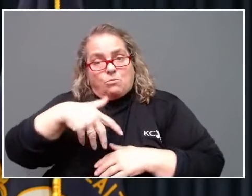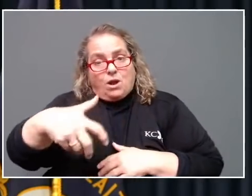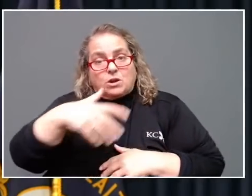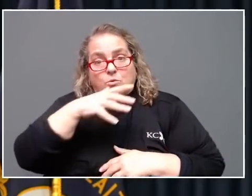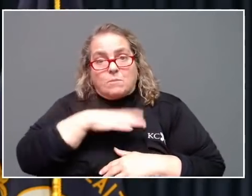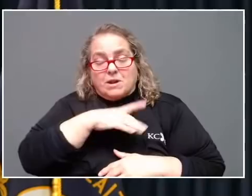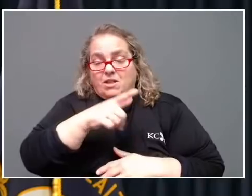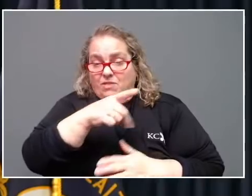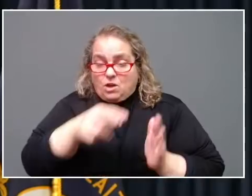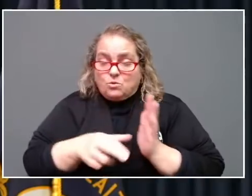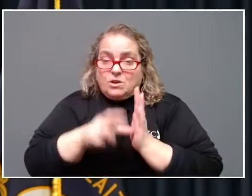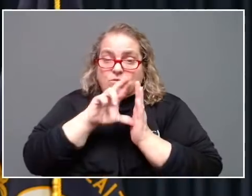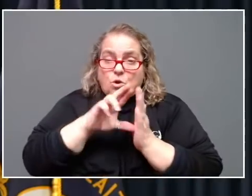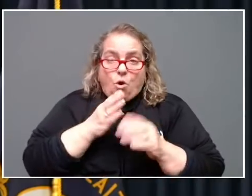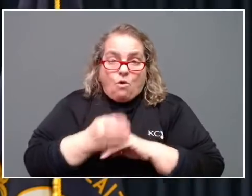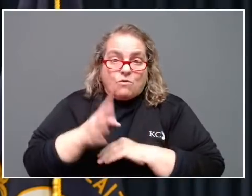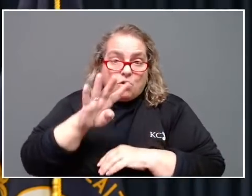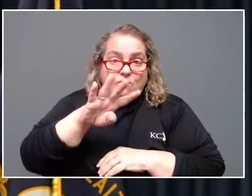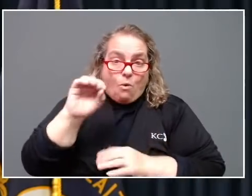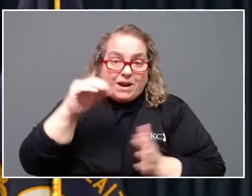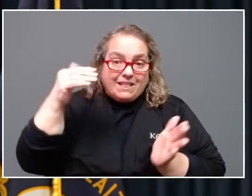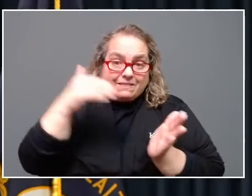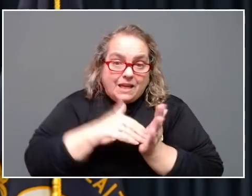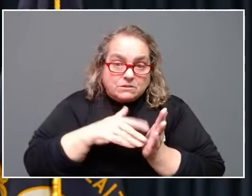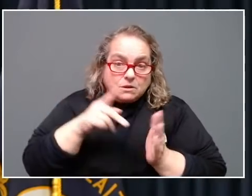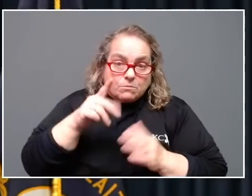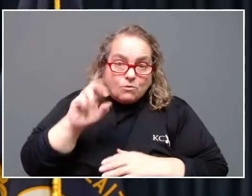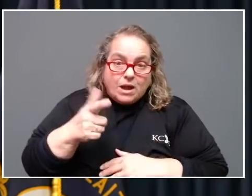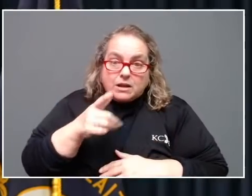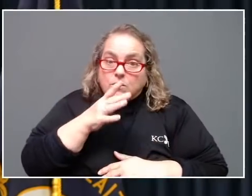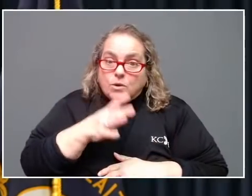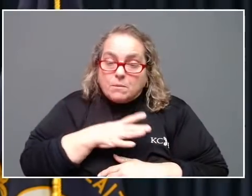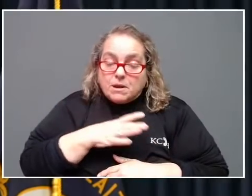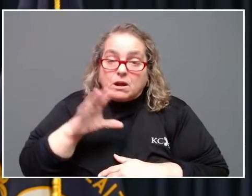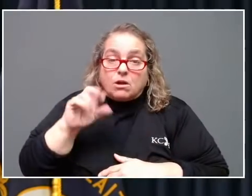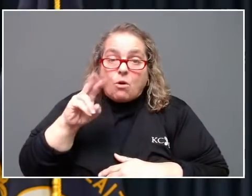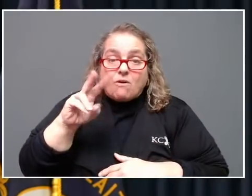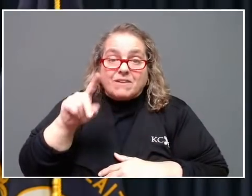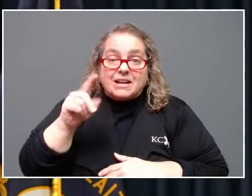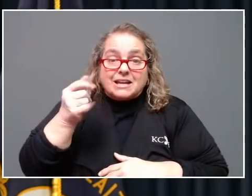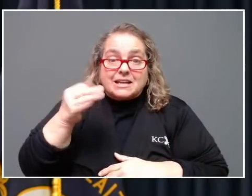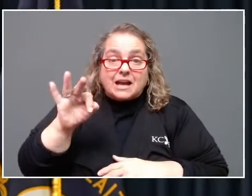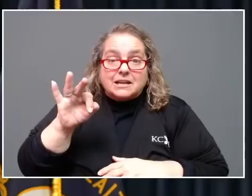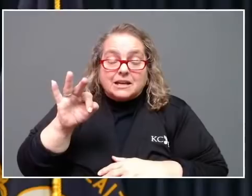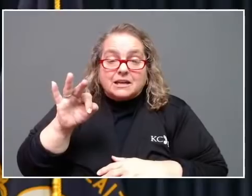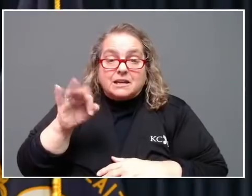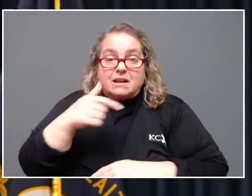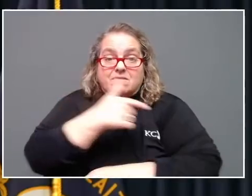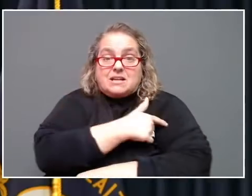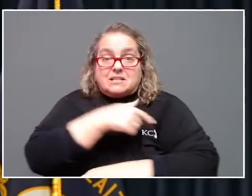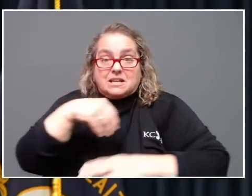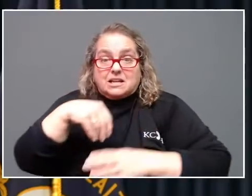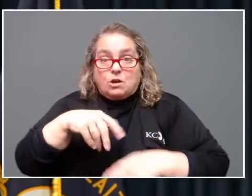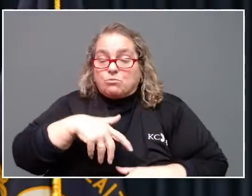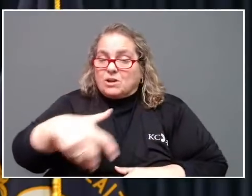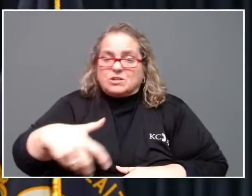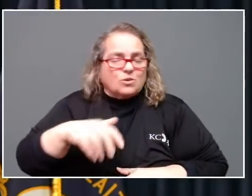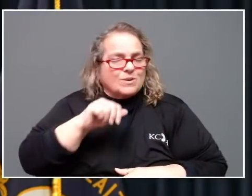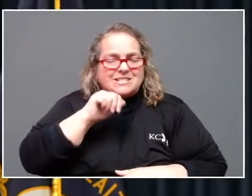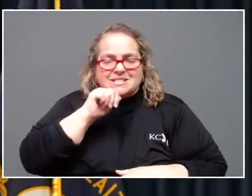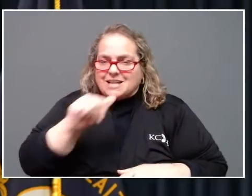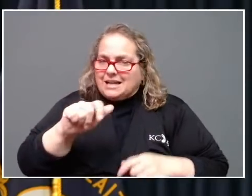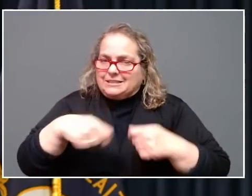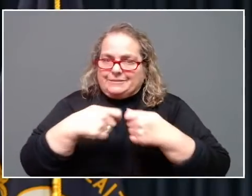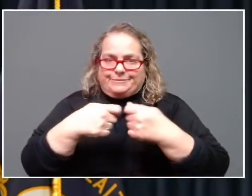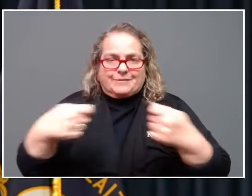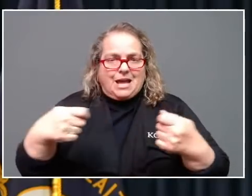40,000 pregnant women, and they found that COVID-19 vaccination during pregnancy was in no way associated with any increased